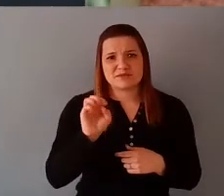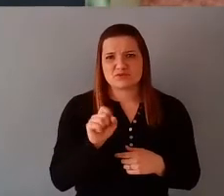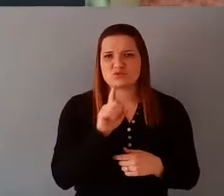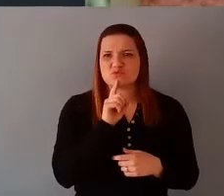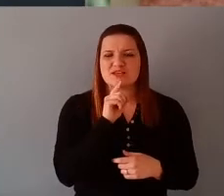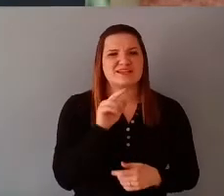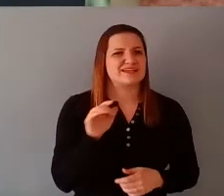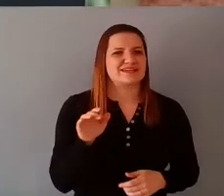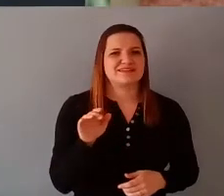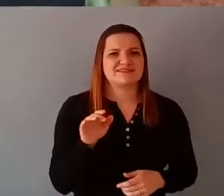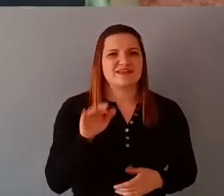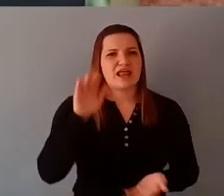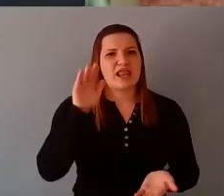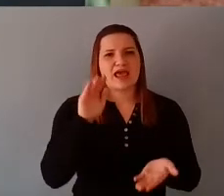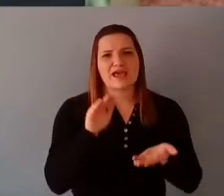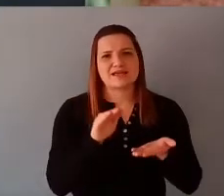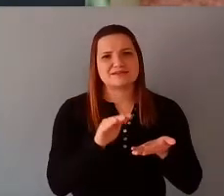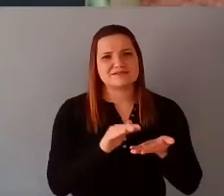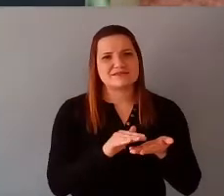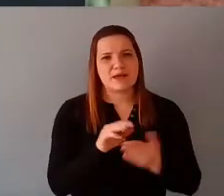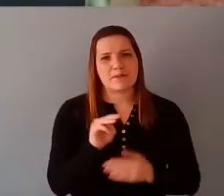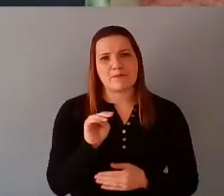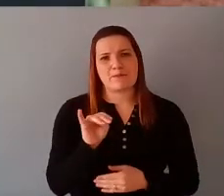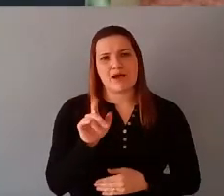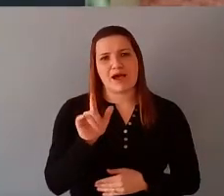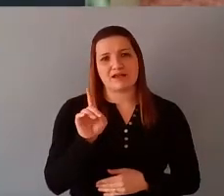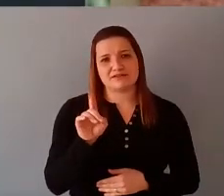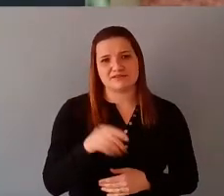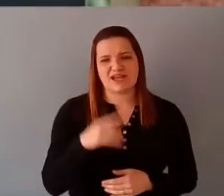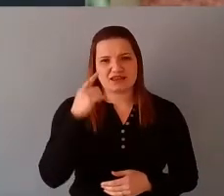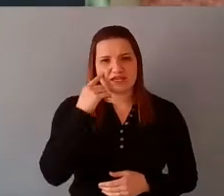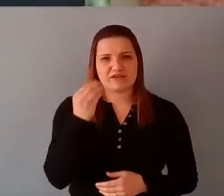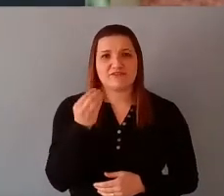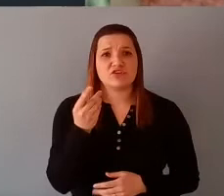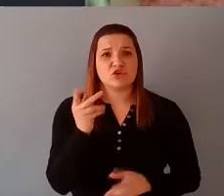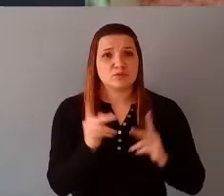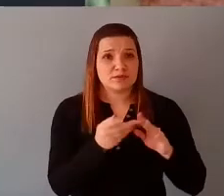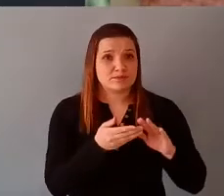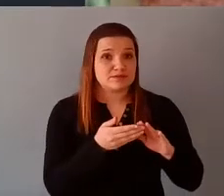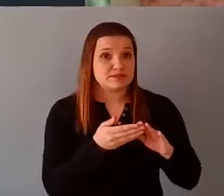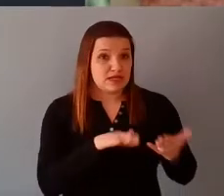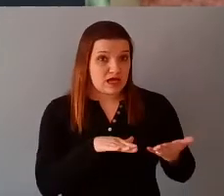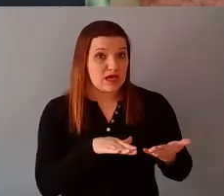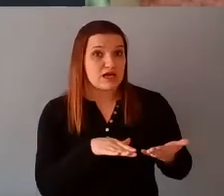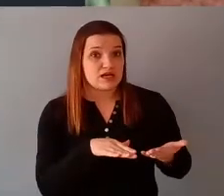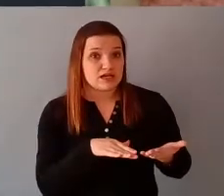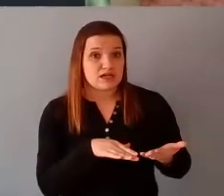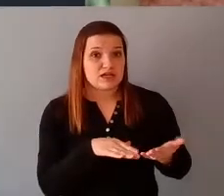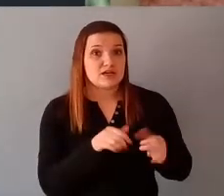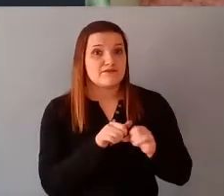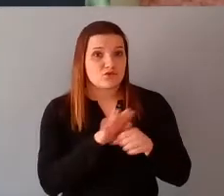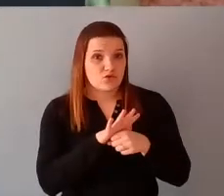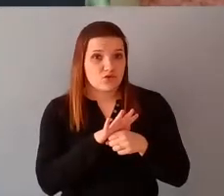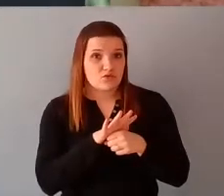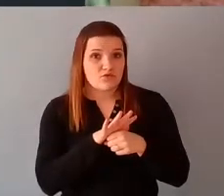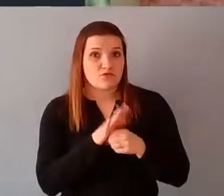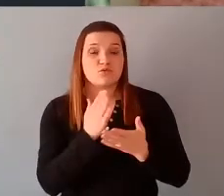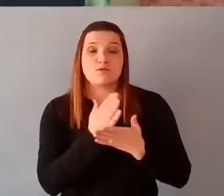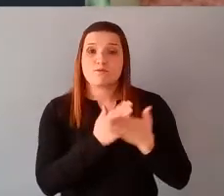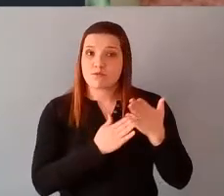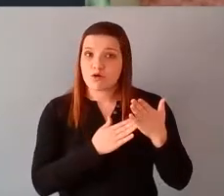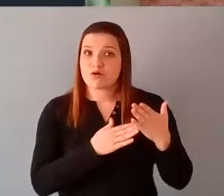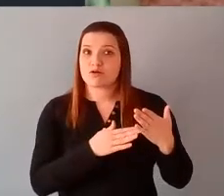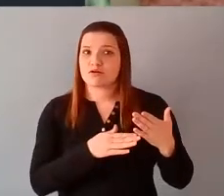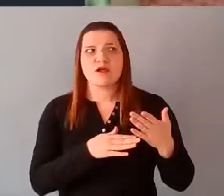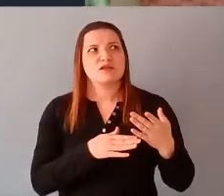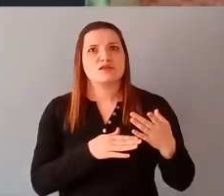mild when they did. I do believe a couple people died of COVID that were part of, I